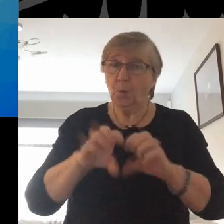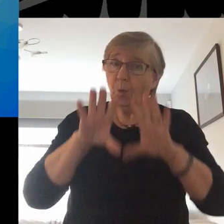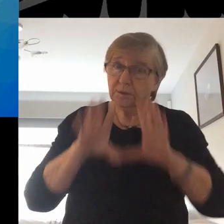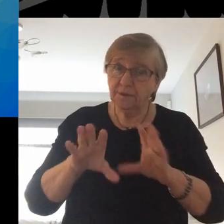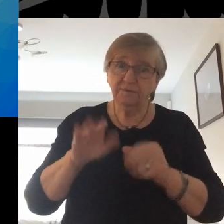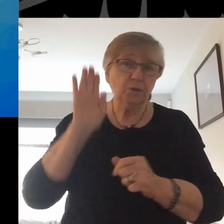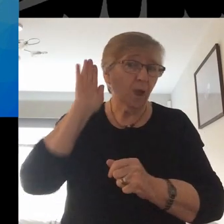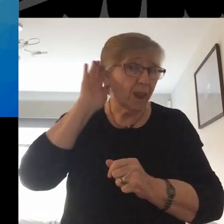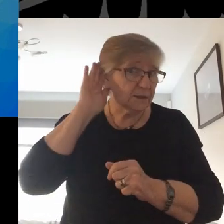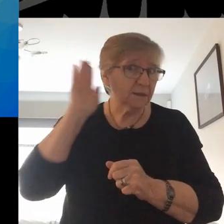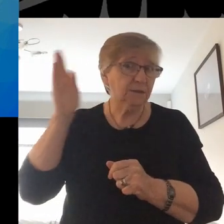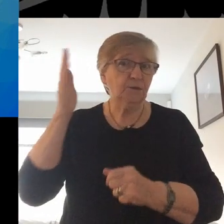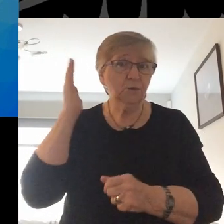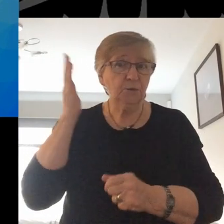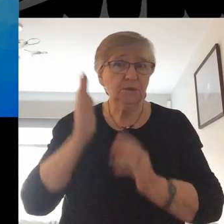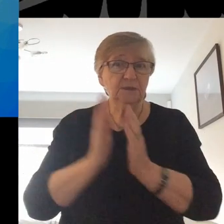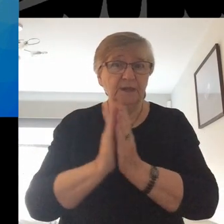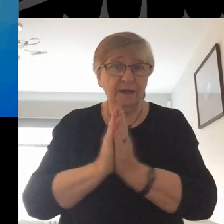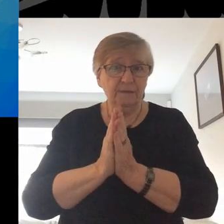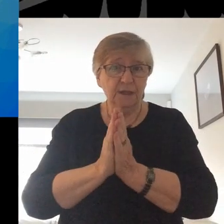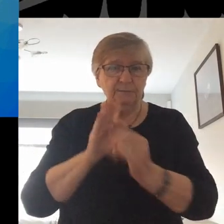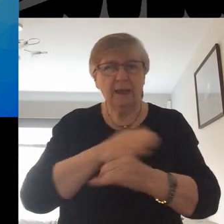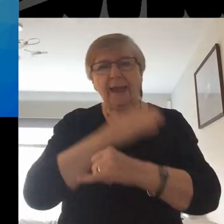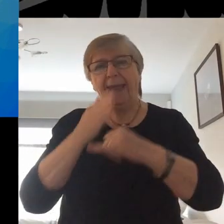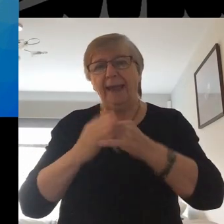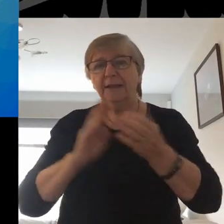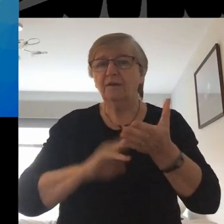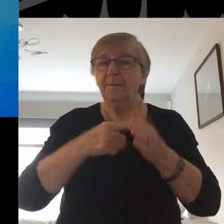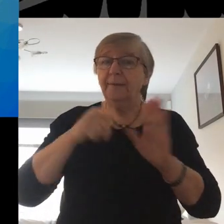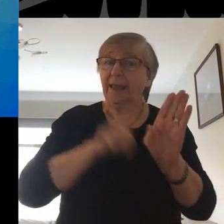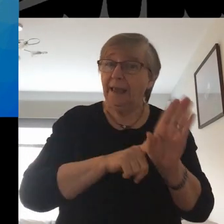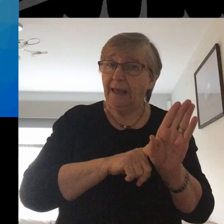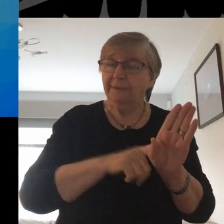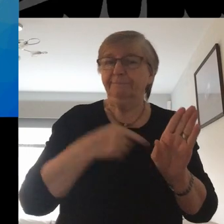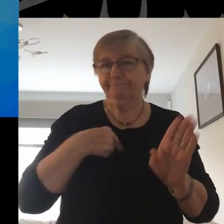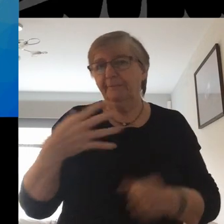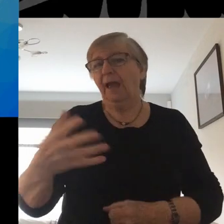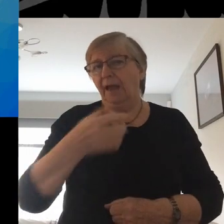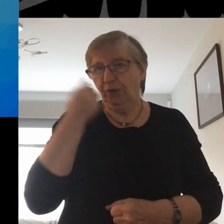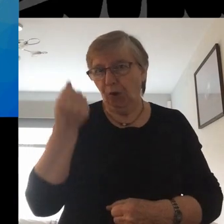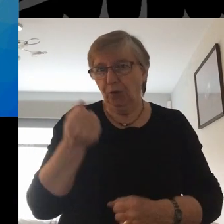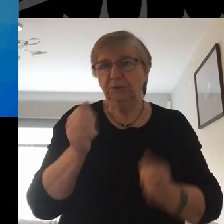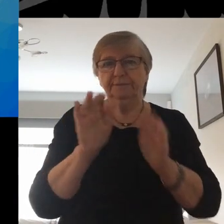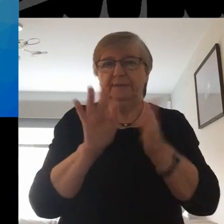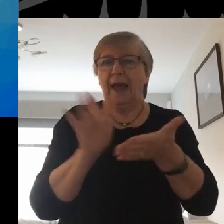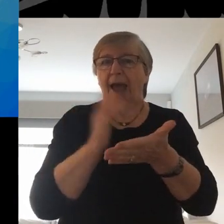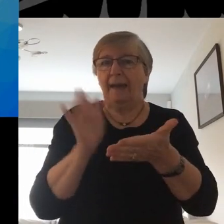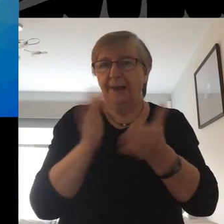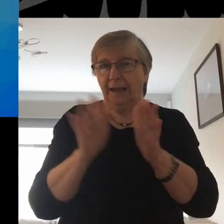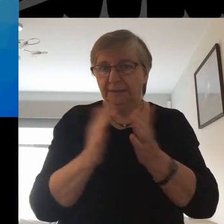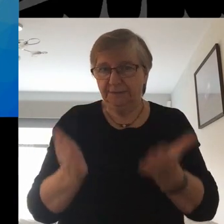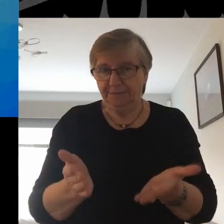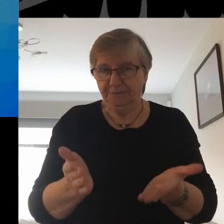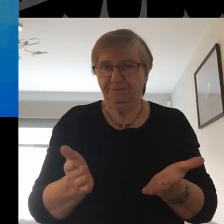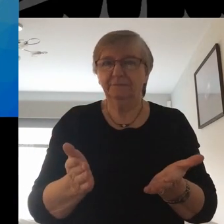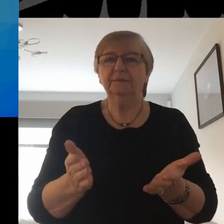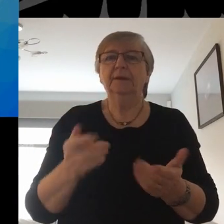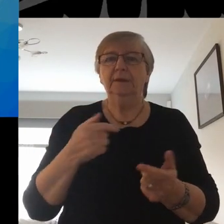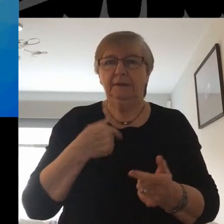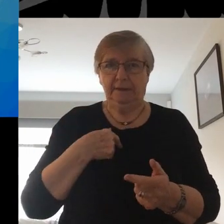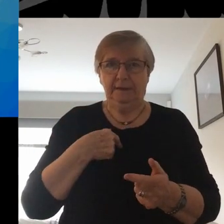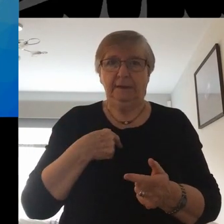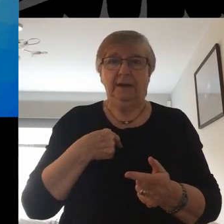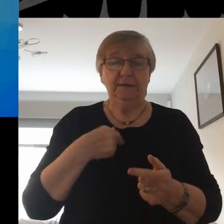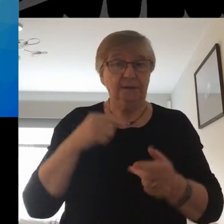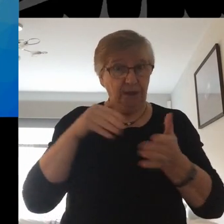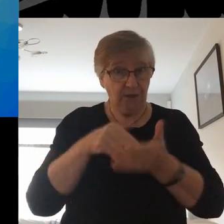to get the sermon. But by the end of May, I managed to get myself a tablet, and I managed to